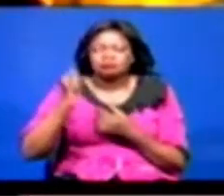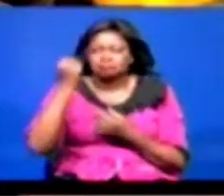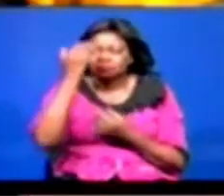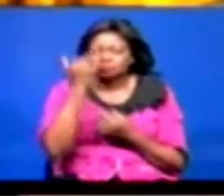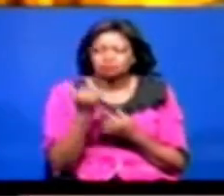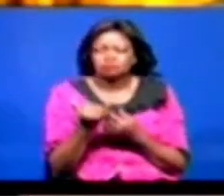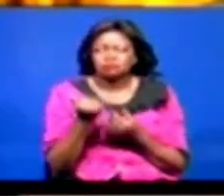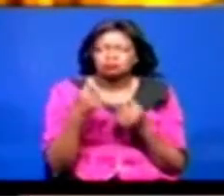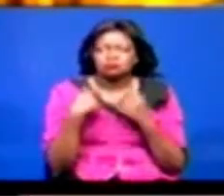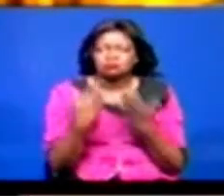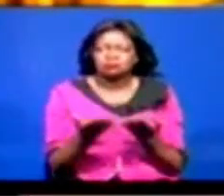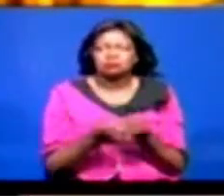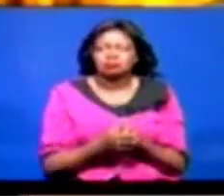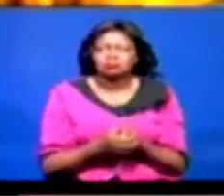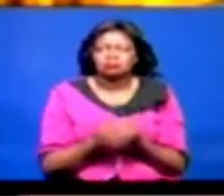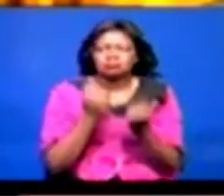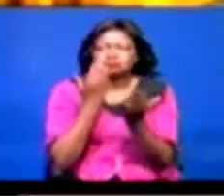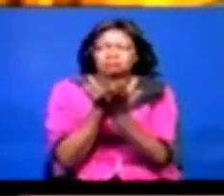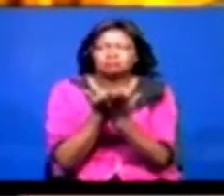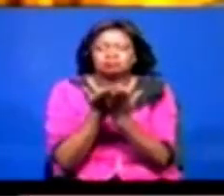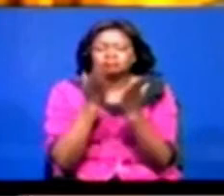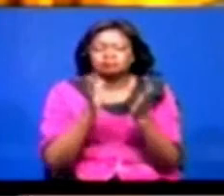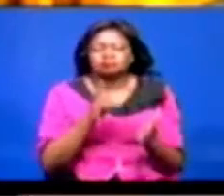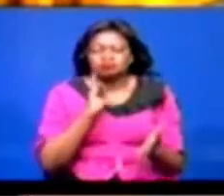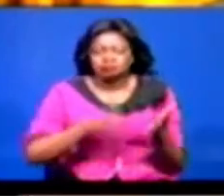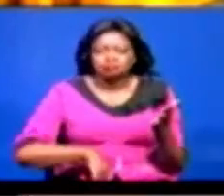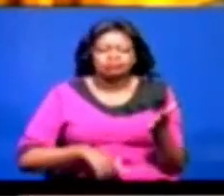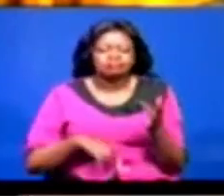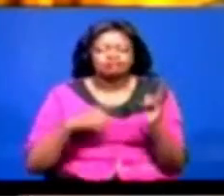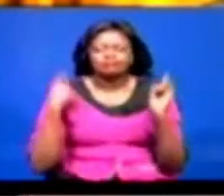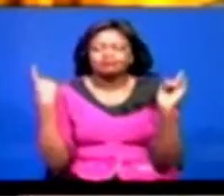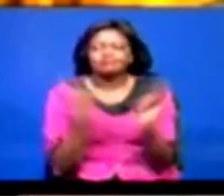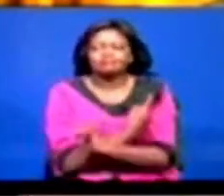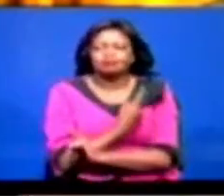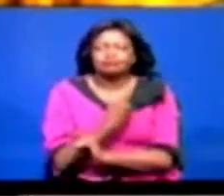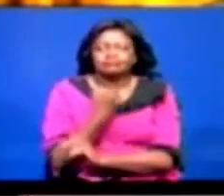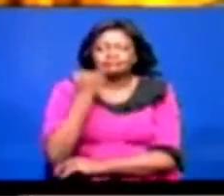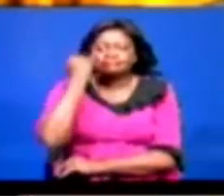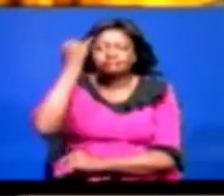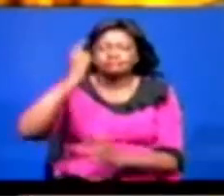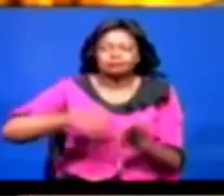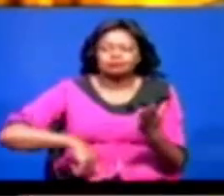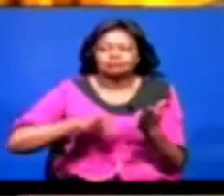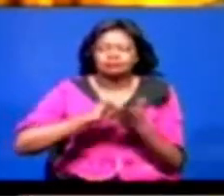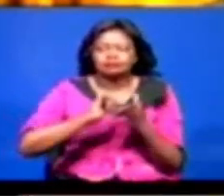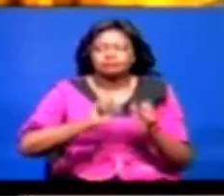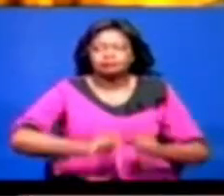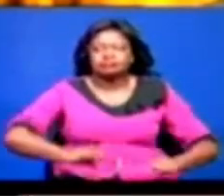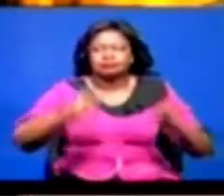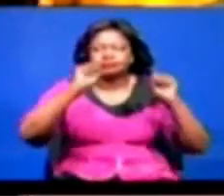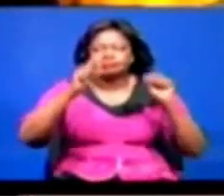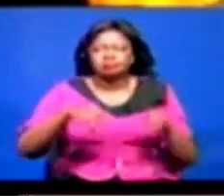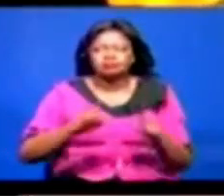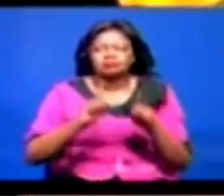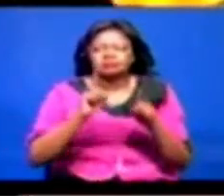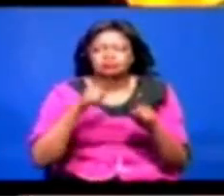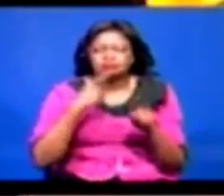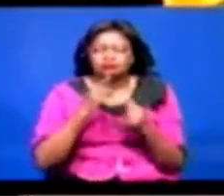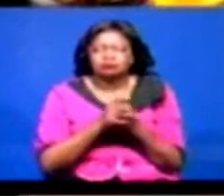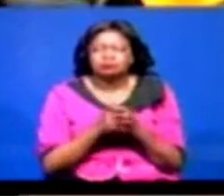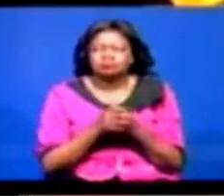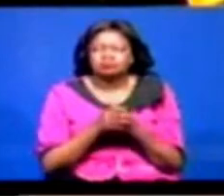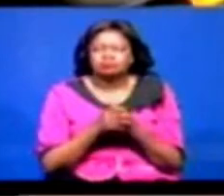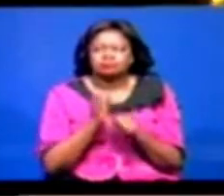way the petitioners have put it is completely the other way around. They are suggesting that the chairperson is the one who